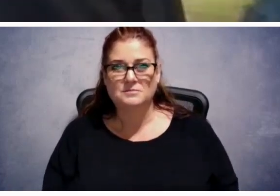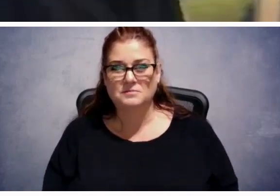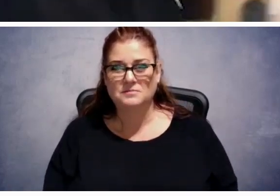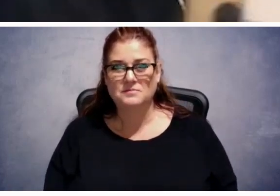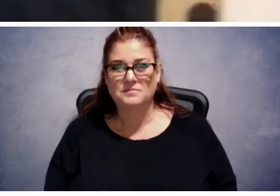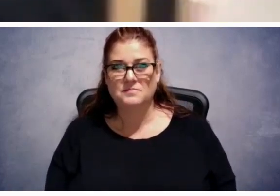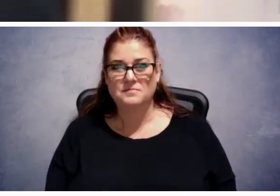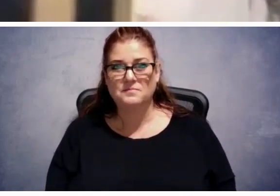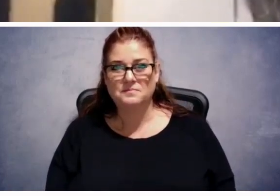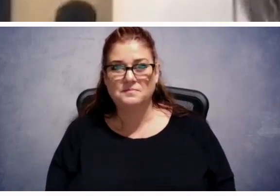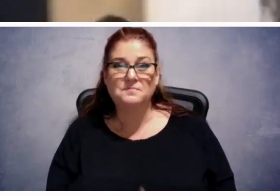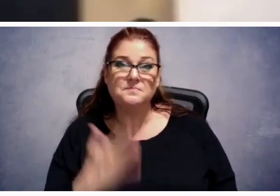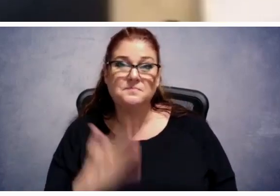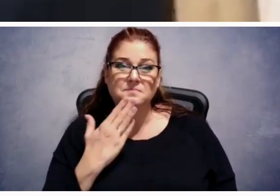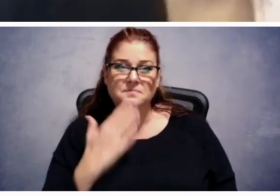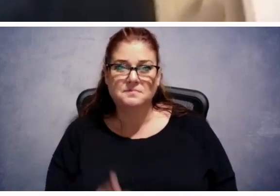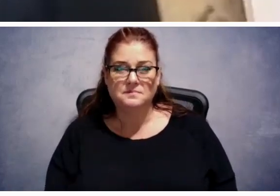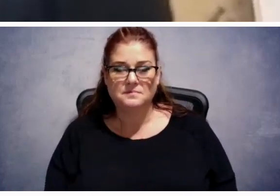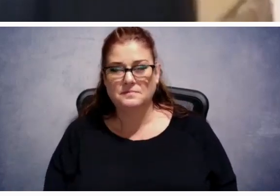Thank you.